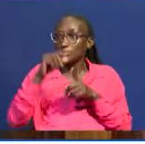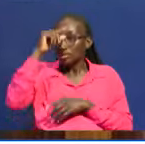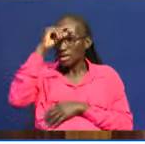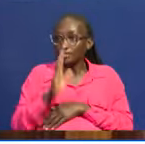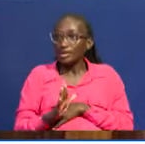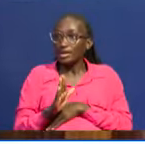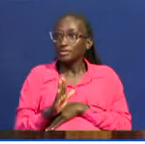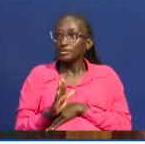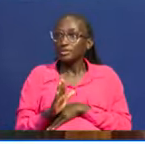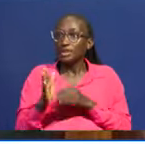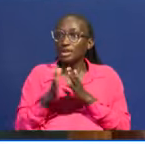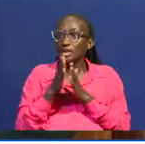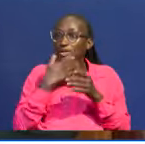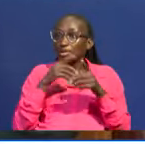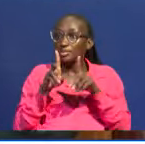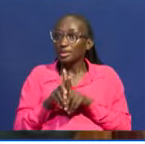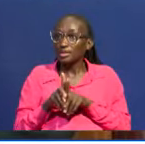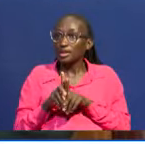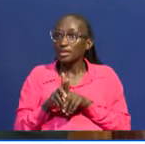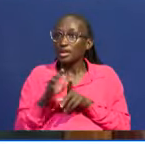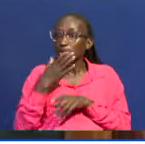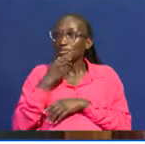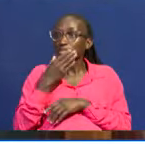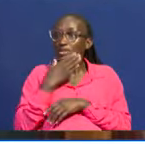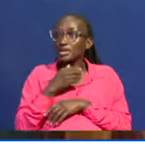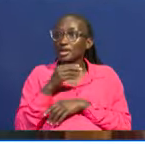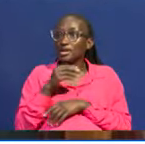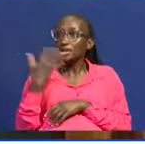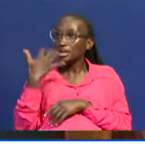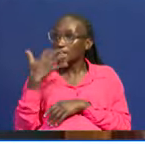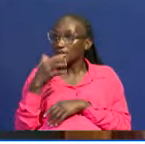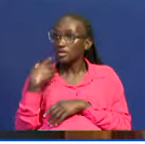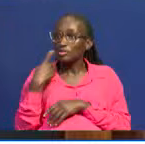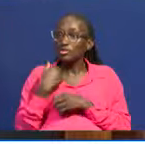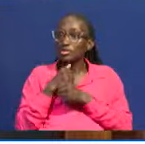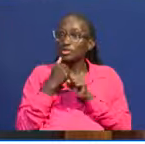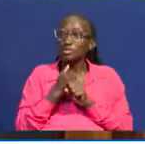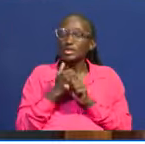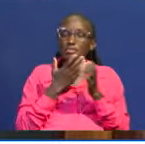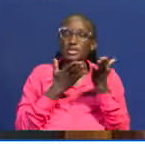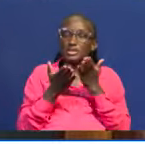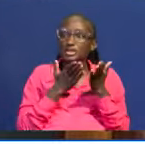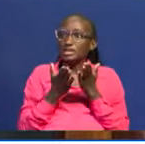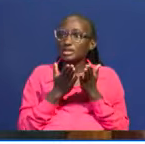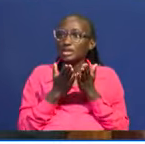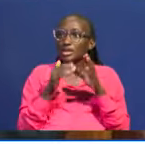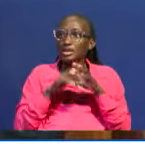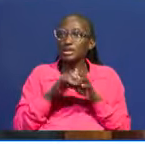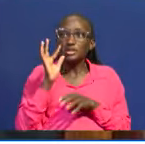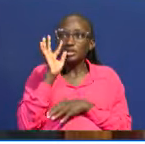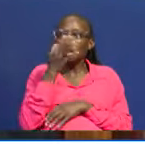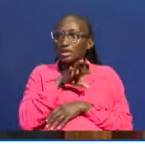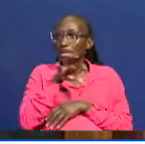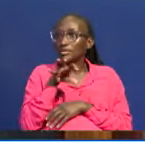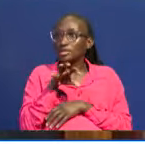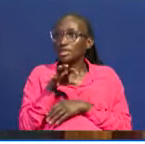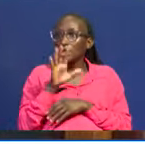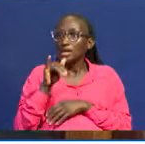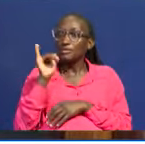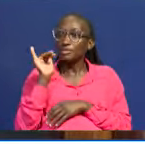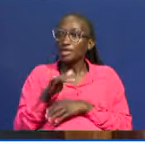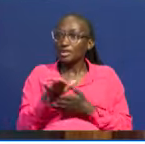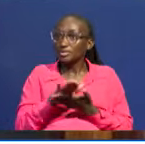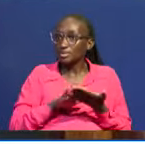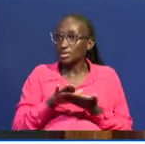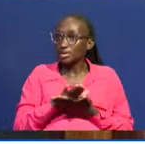governor, and the brother is one Rigathi Gachagua, who was doing all the business in Nyeri County. And from that